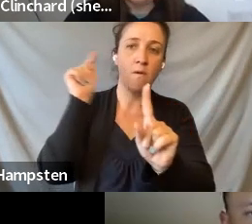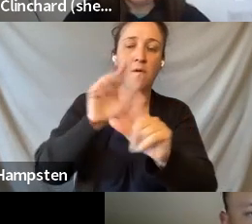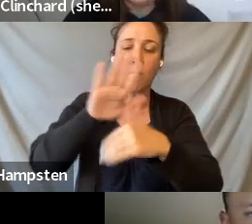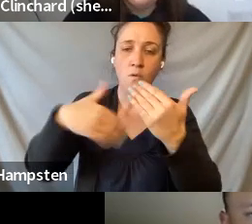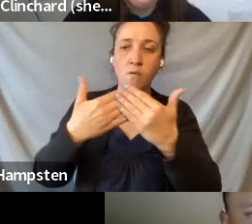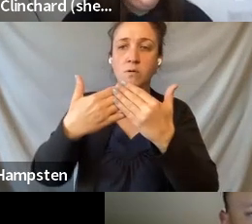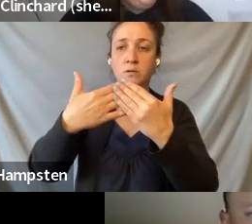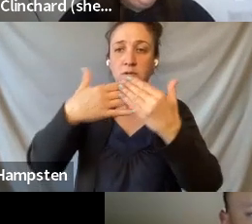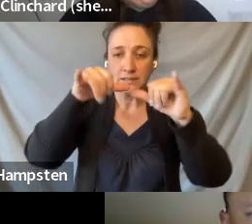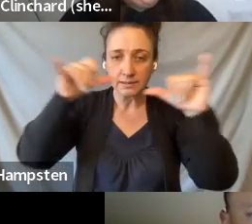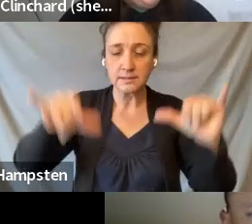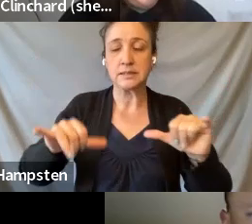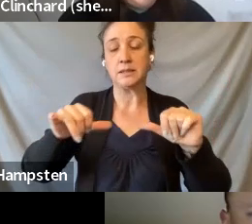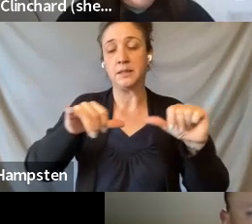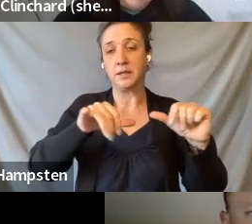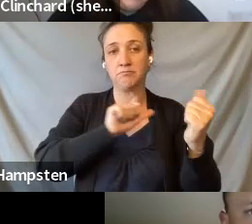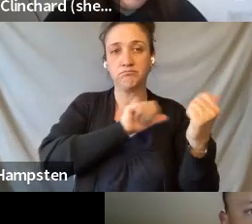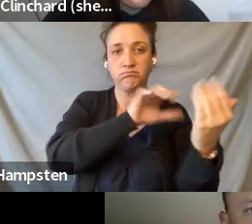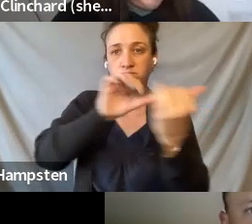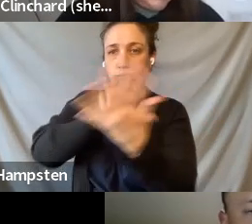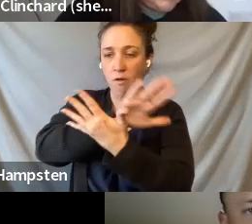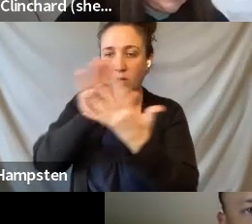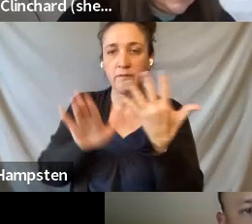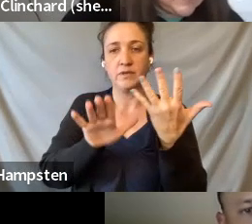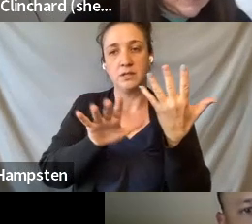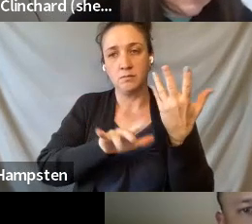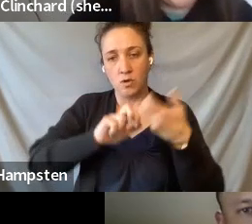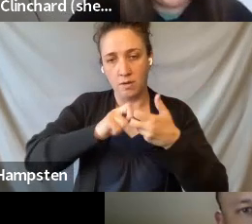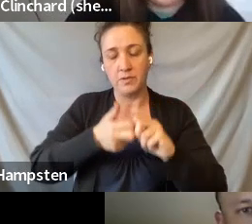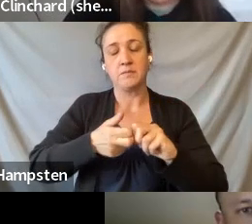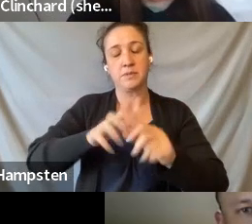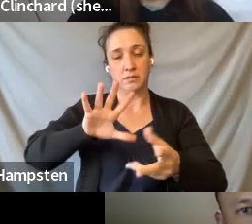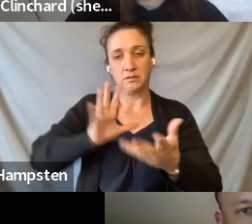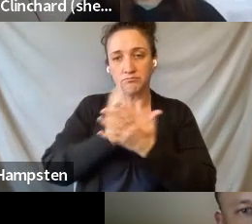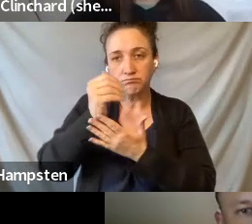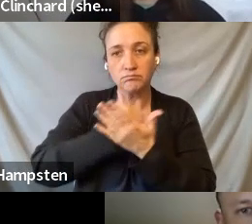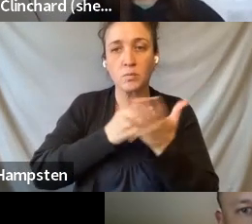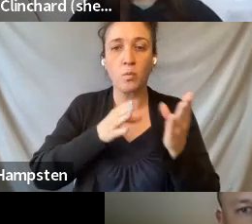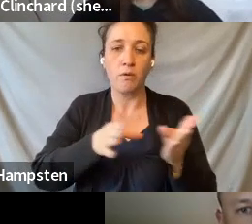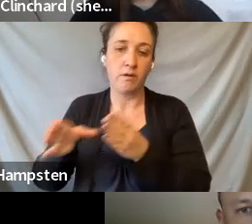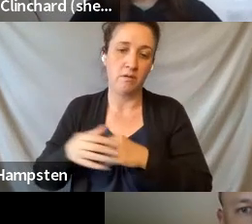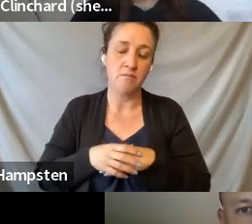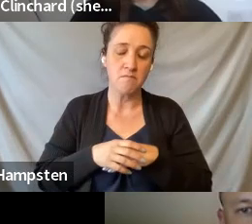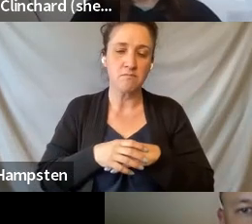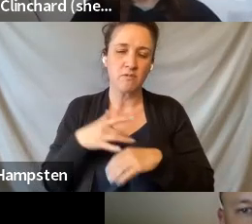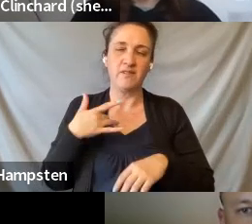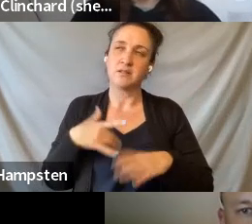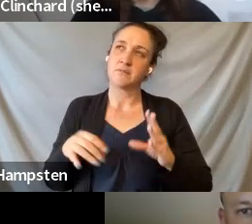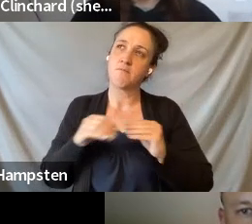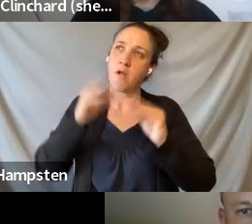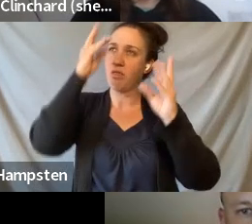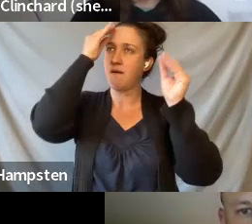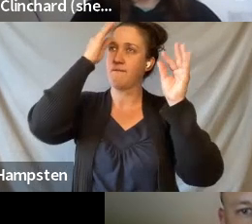capacity gets built to help address these problems in a more comprehensive way. So it just feels like it was a really thoughtful